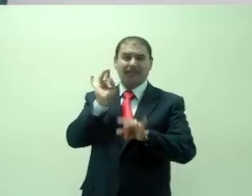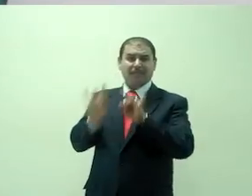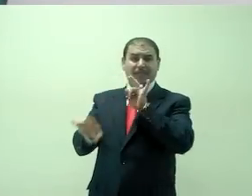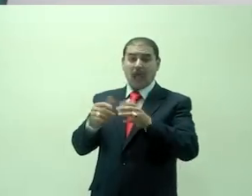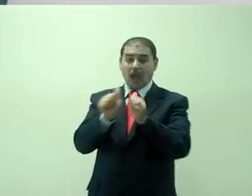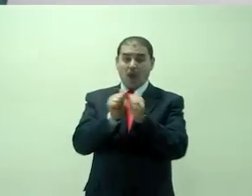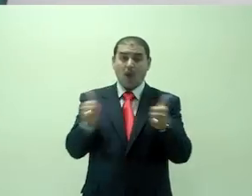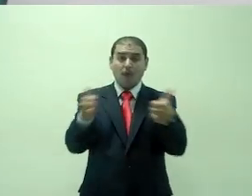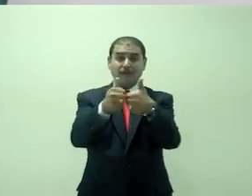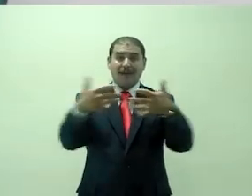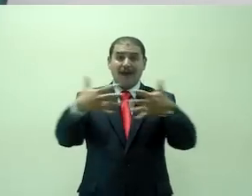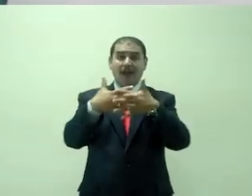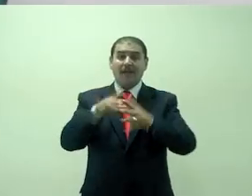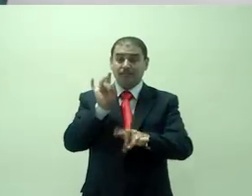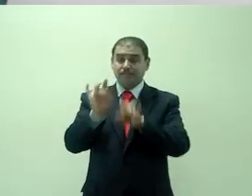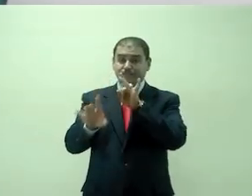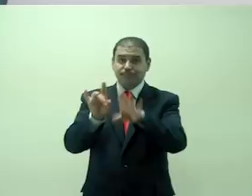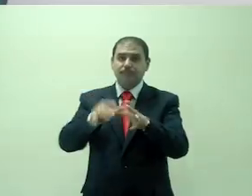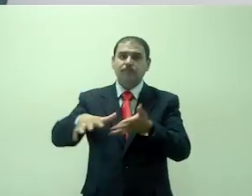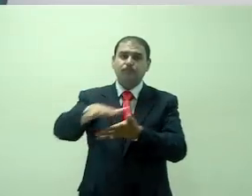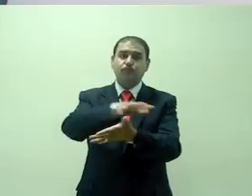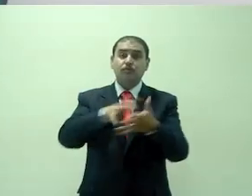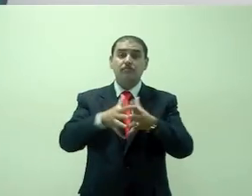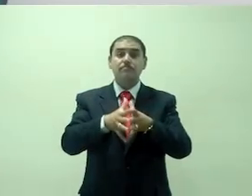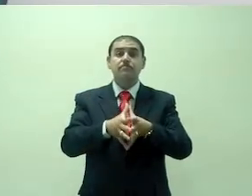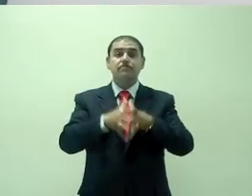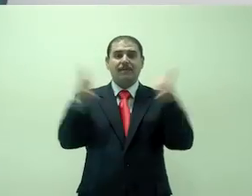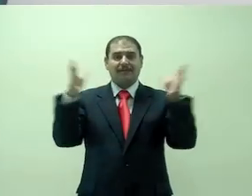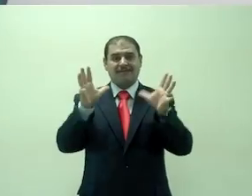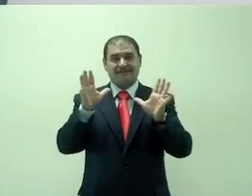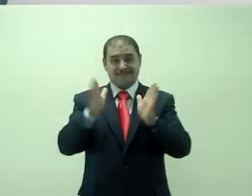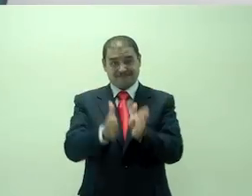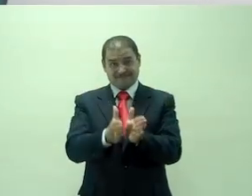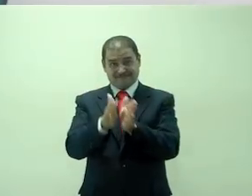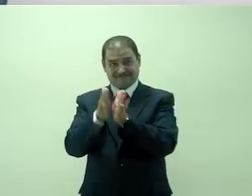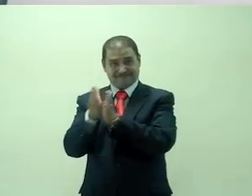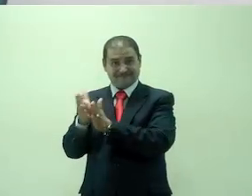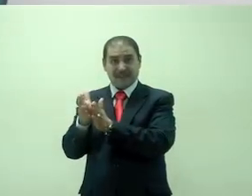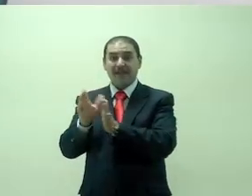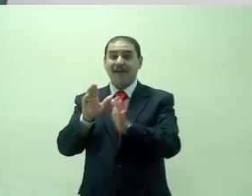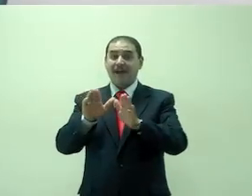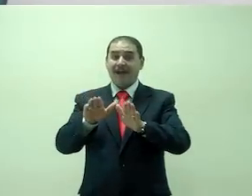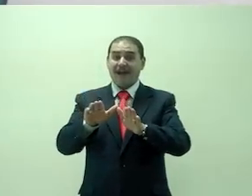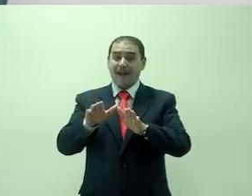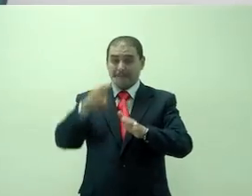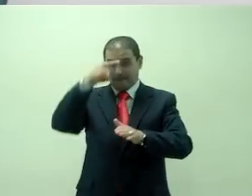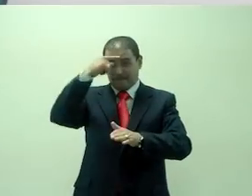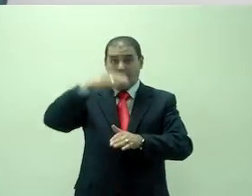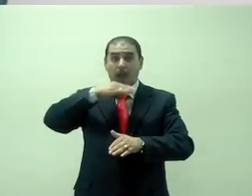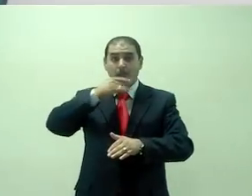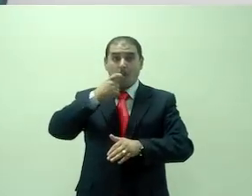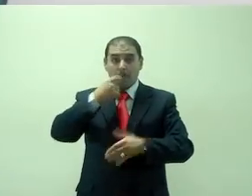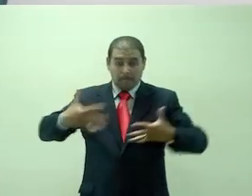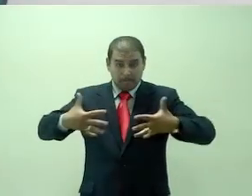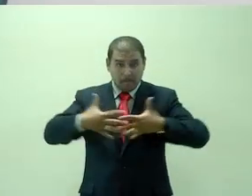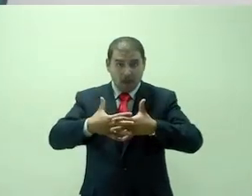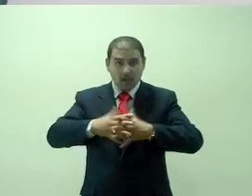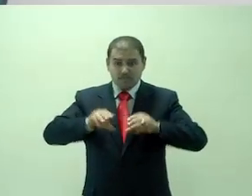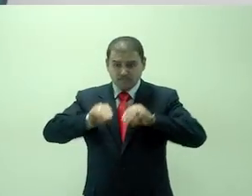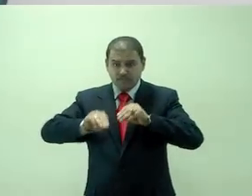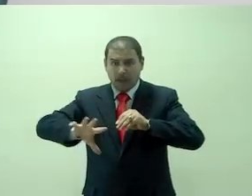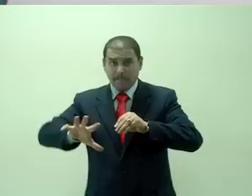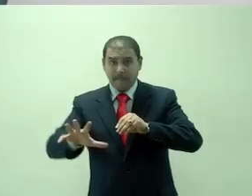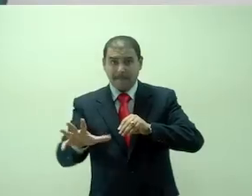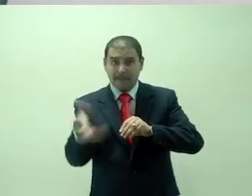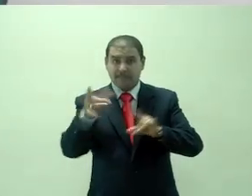and the community, and then society at large is the number one factor, or the